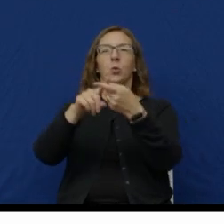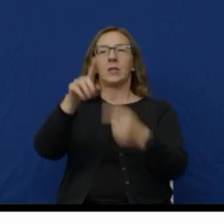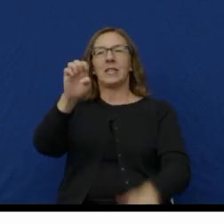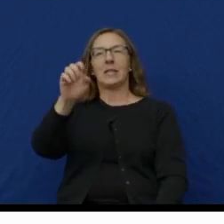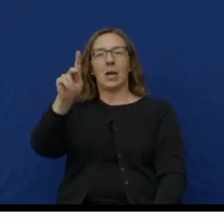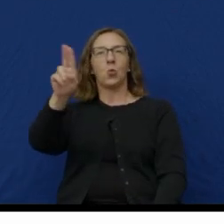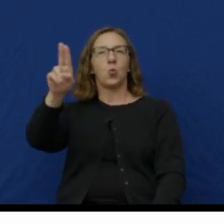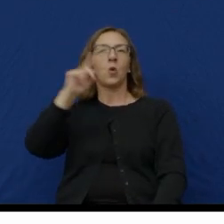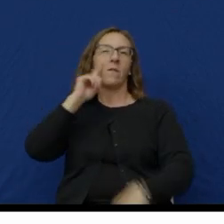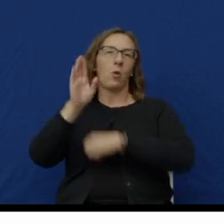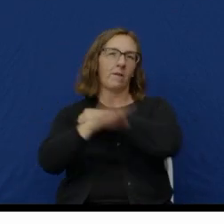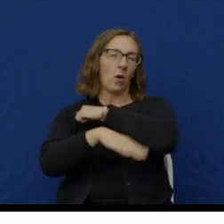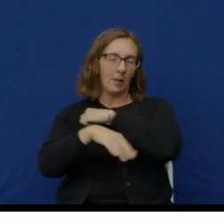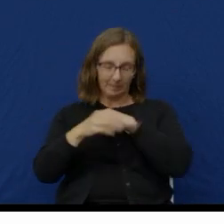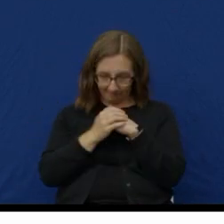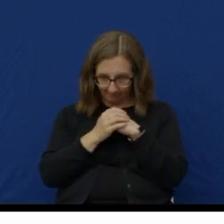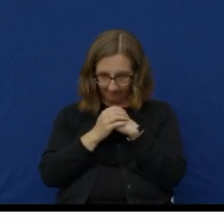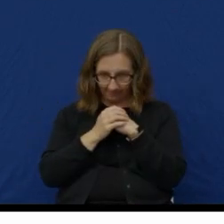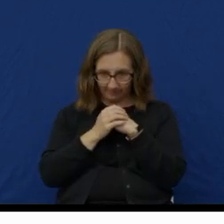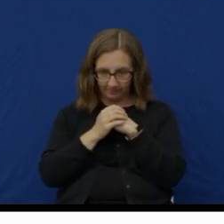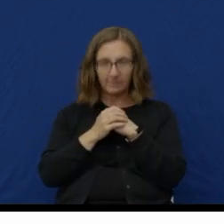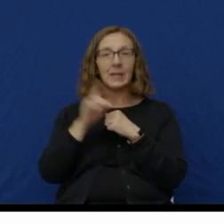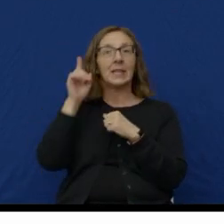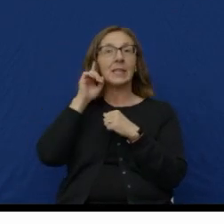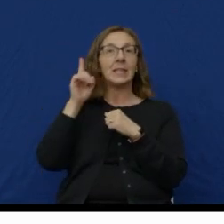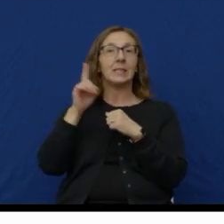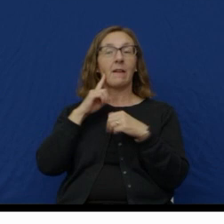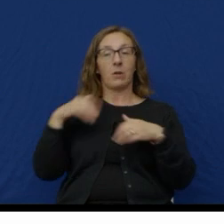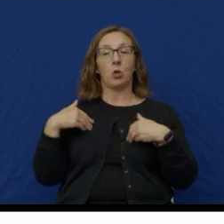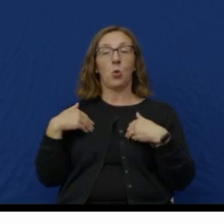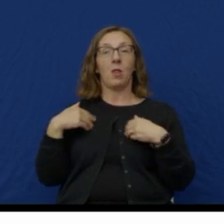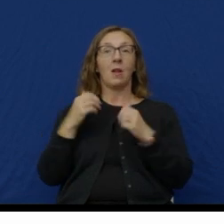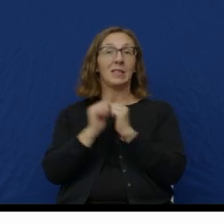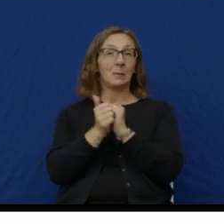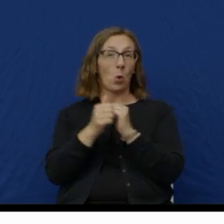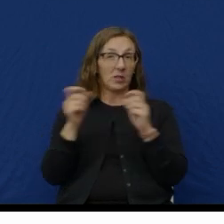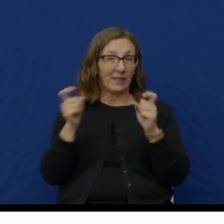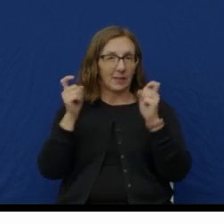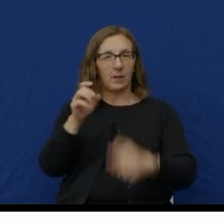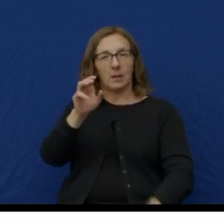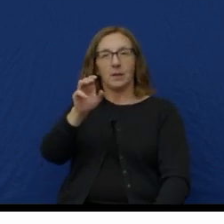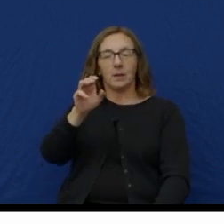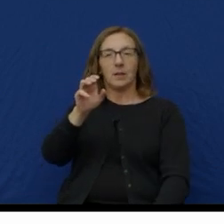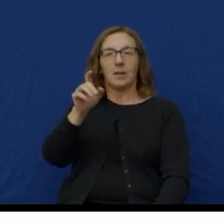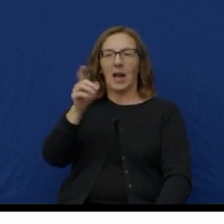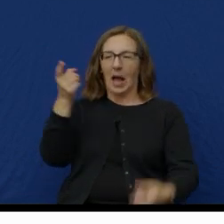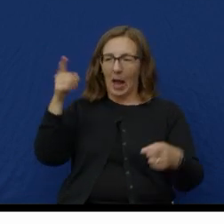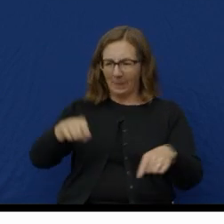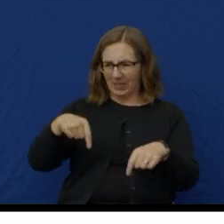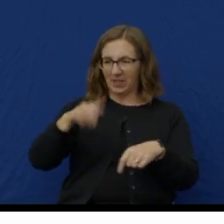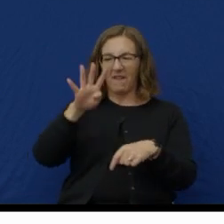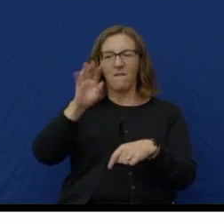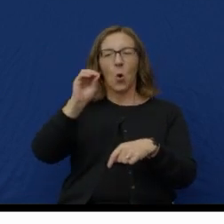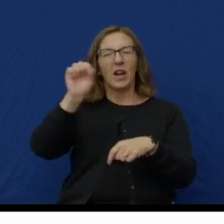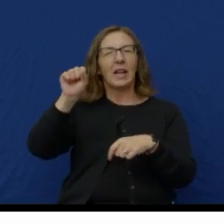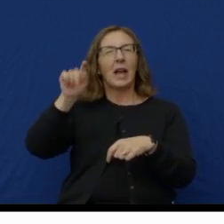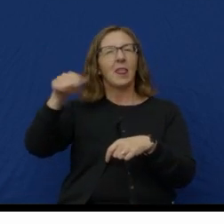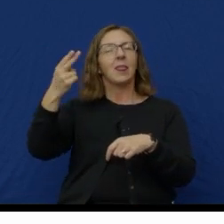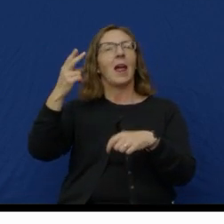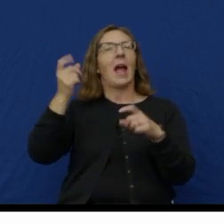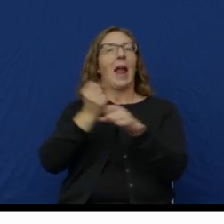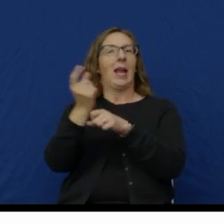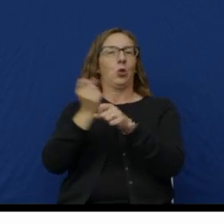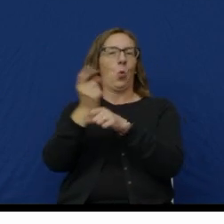The 40th annual Deaf Youth Sports Festival was held at KSD in July. In 1983, 7 volunteers and